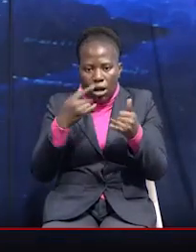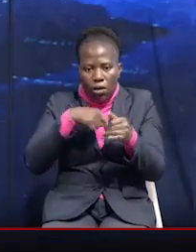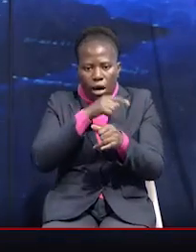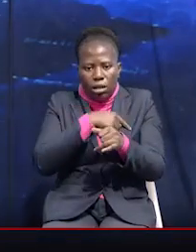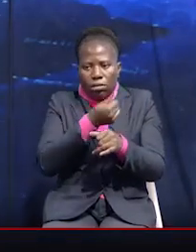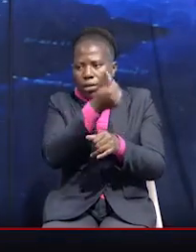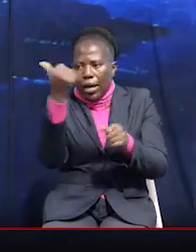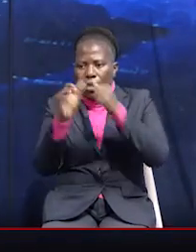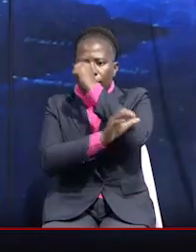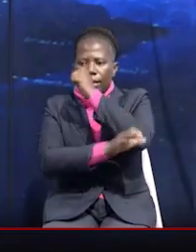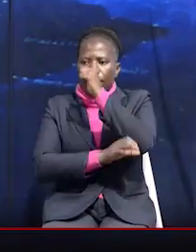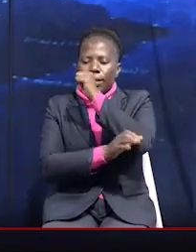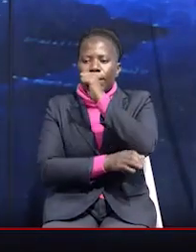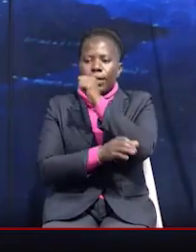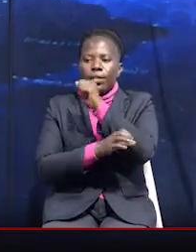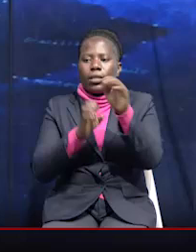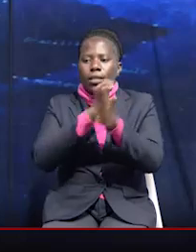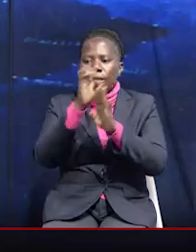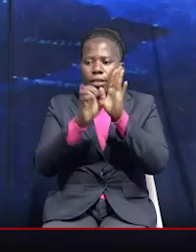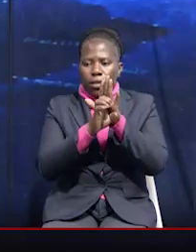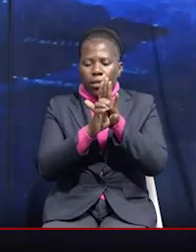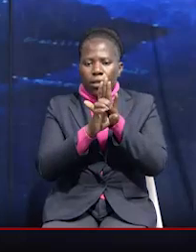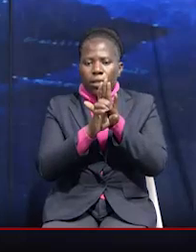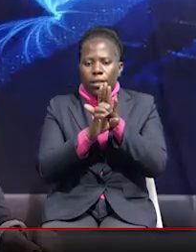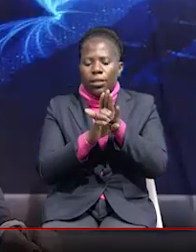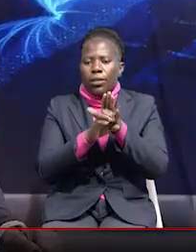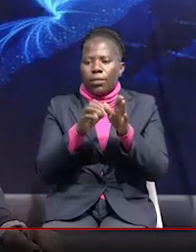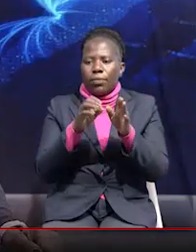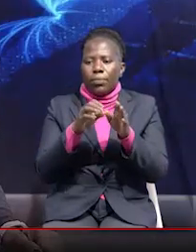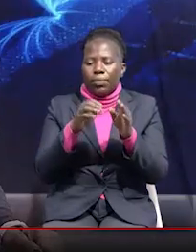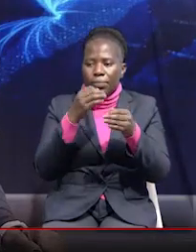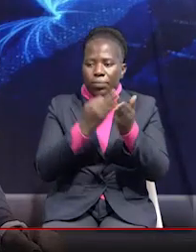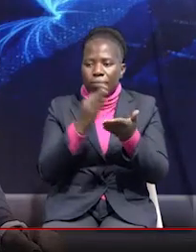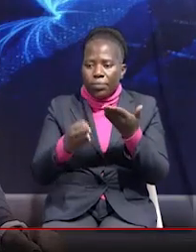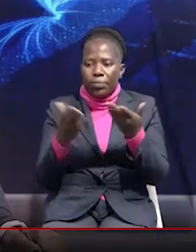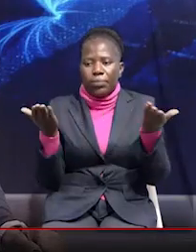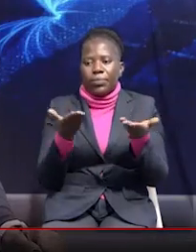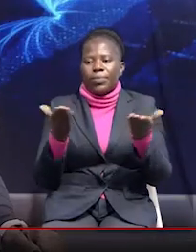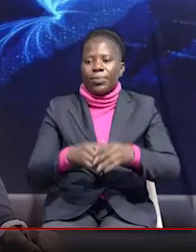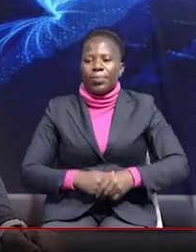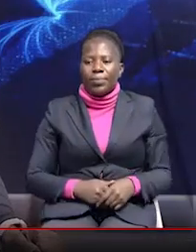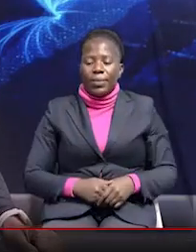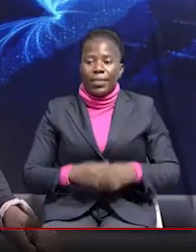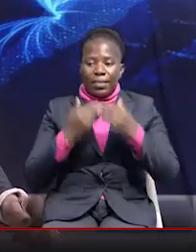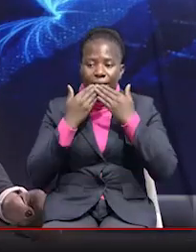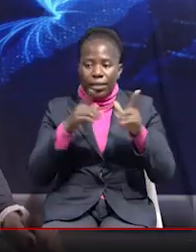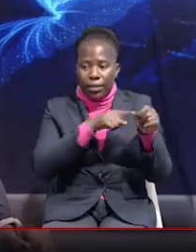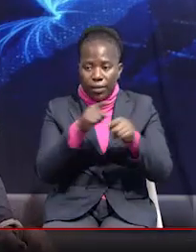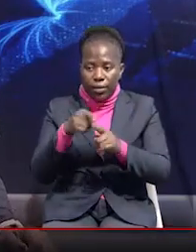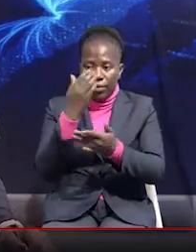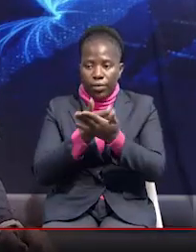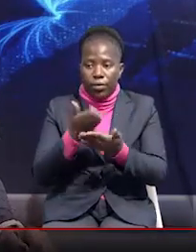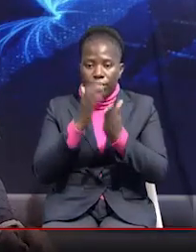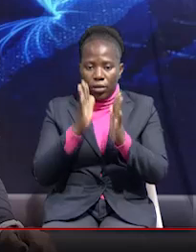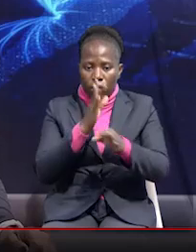has given a good base for us to strive from there. I'd like to thank you, Kelvin Chisanga, for coming. Sure. Economist, just looking at